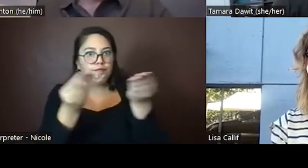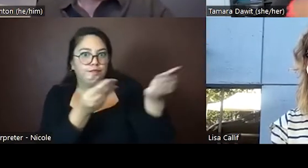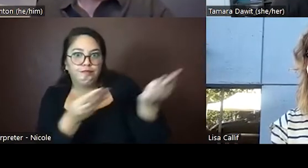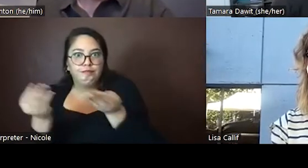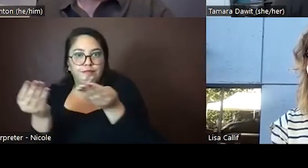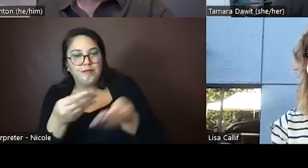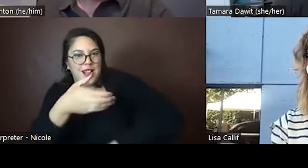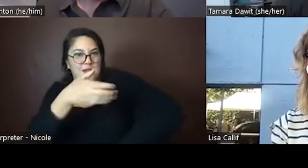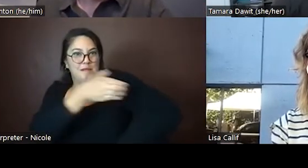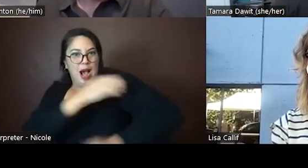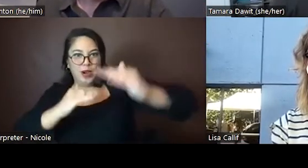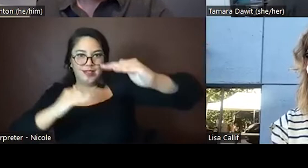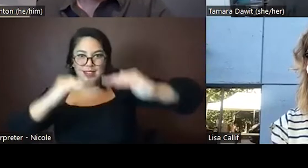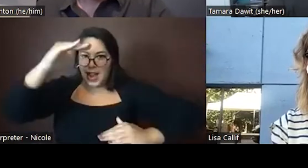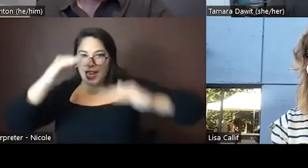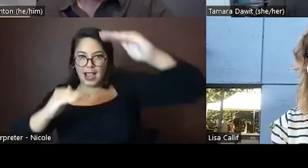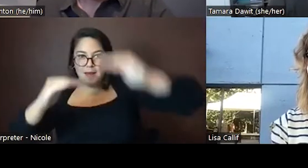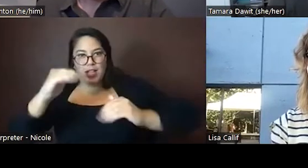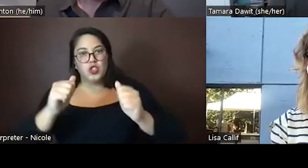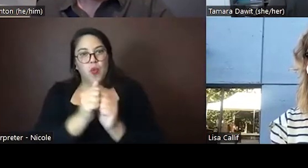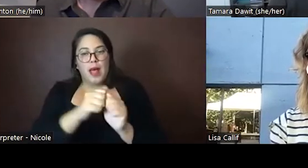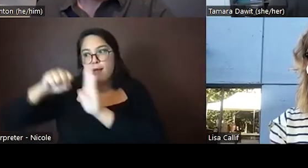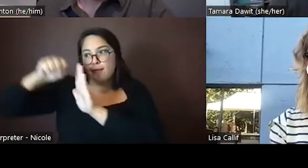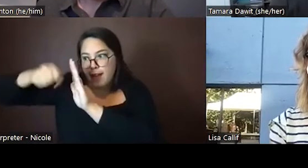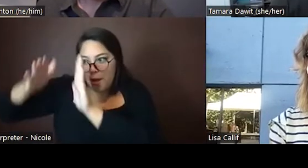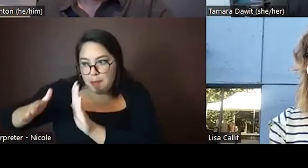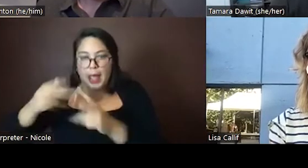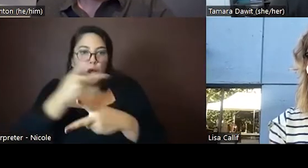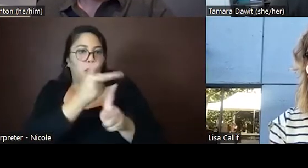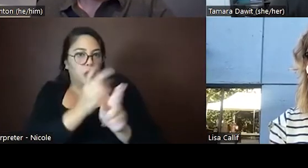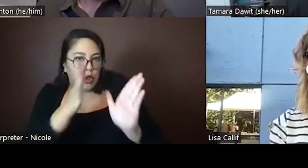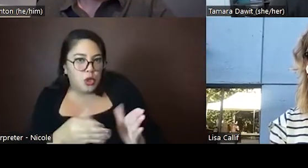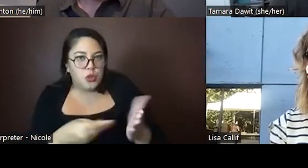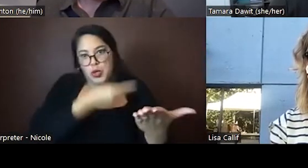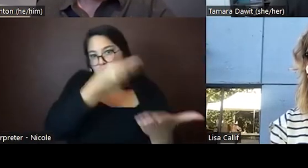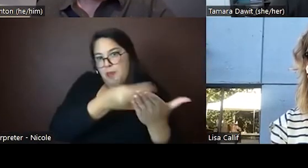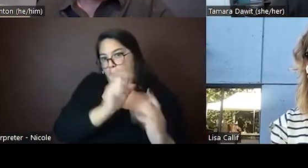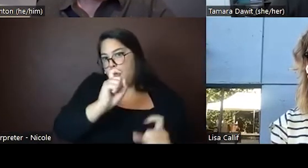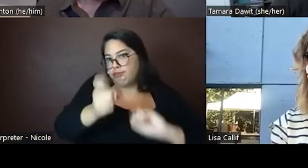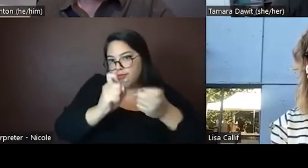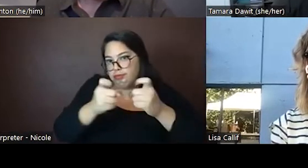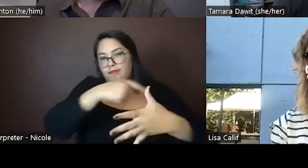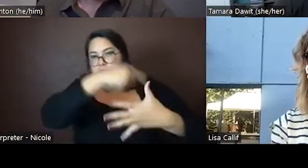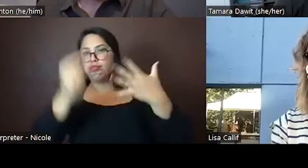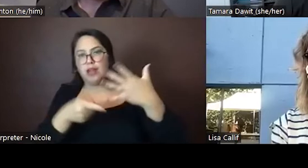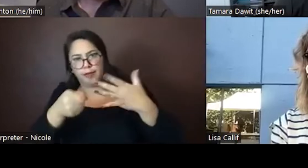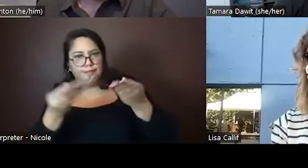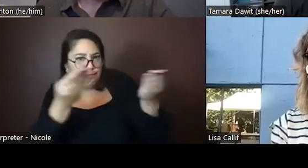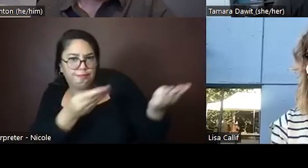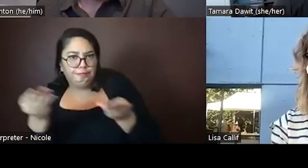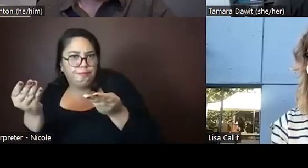dynamics like between the filmmakers, producers and financiers, broadcasters, other decision makers?